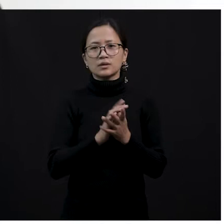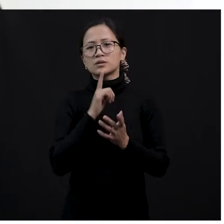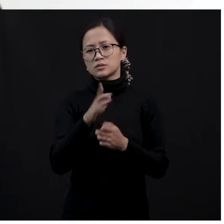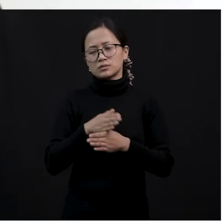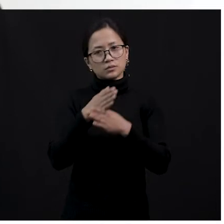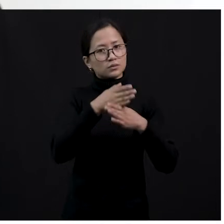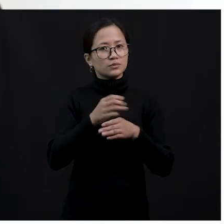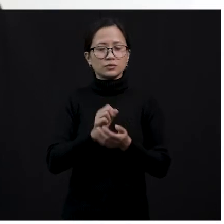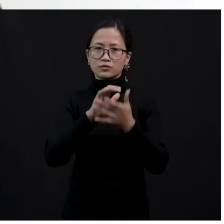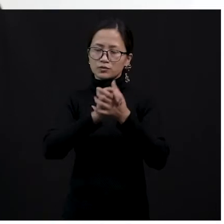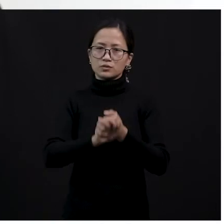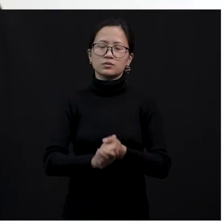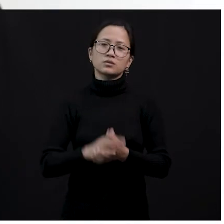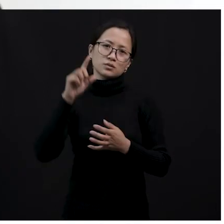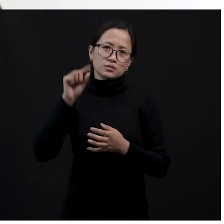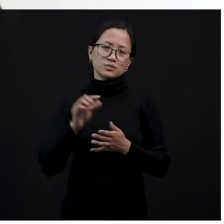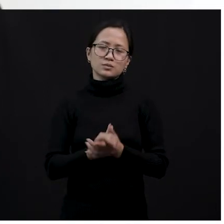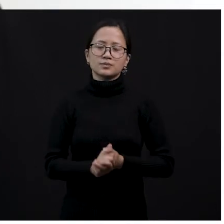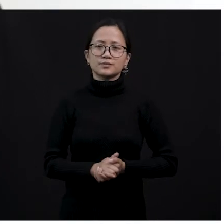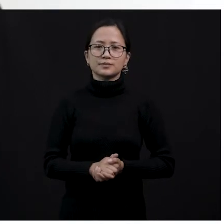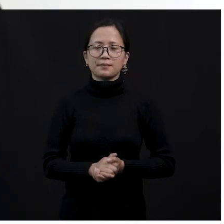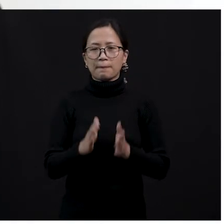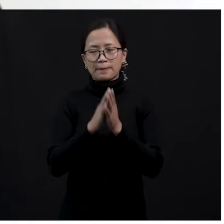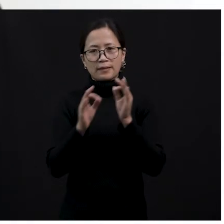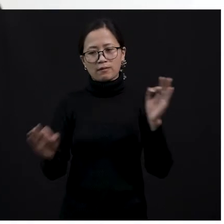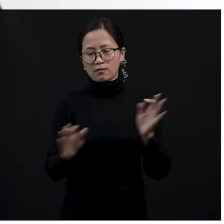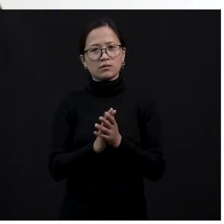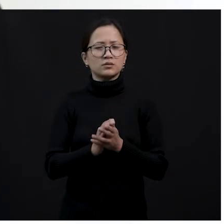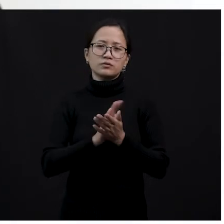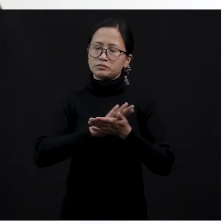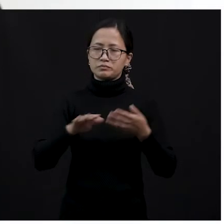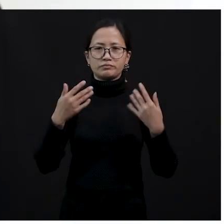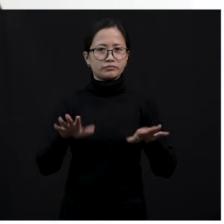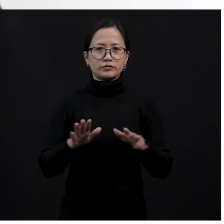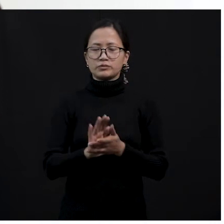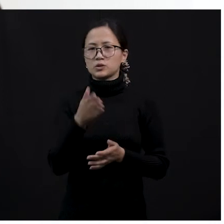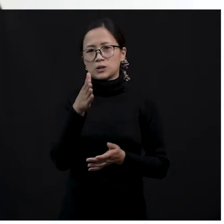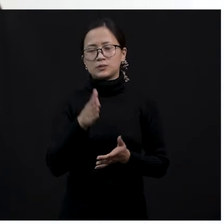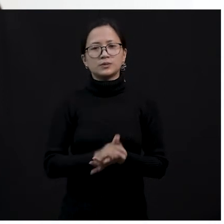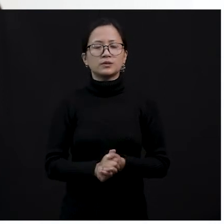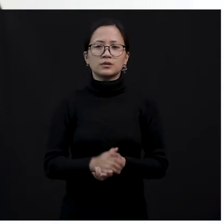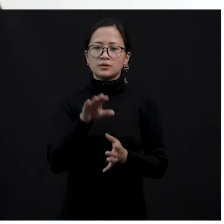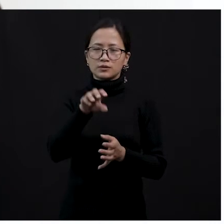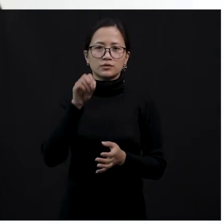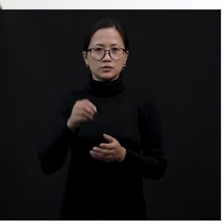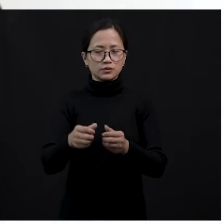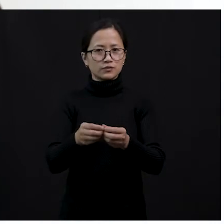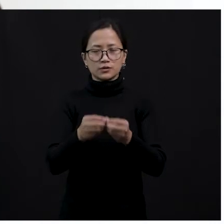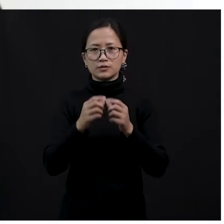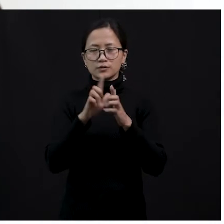or share it with your friends, you may do so. Now, our story is not over yet. So, after he received this